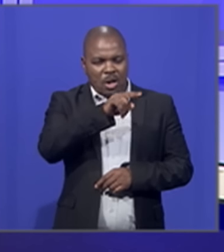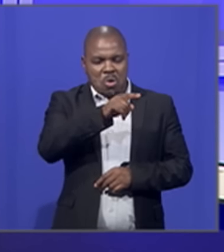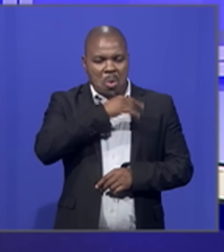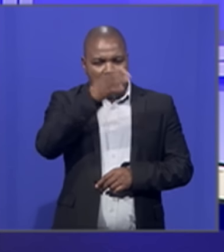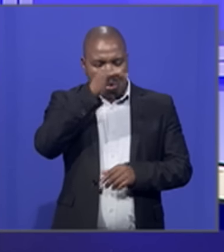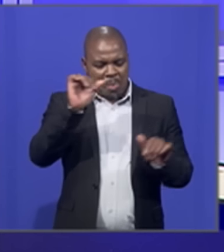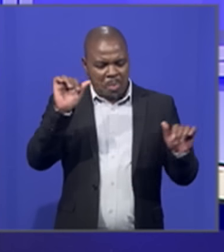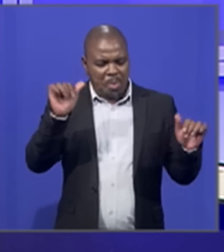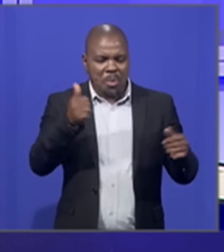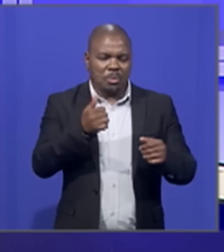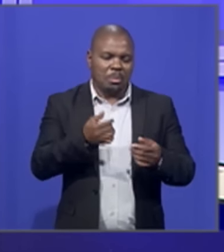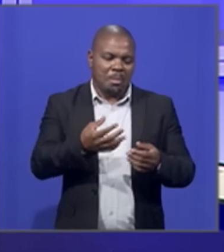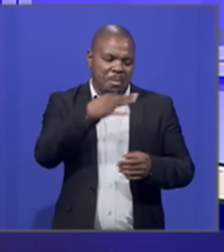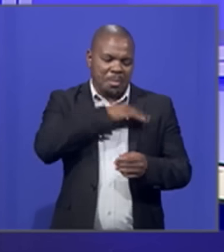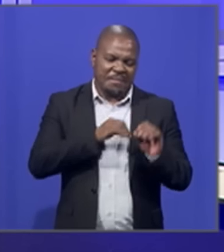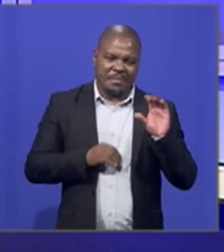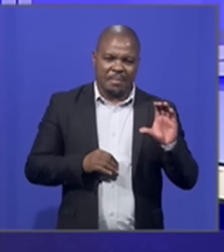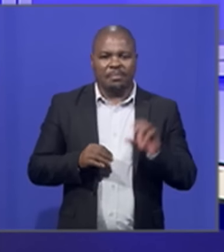ka sehlopheng.